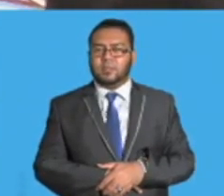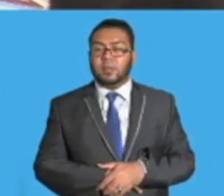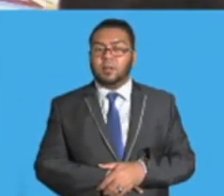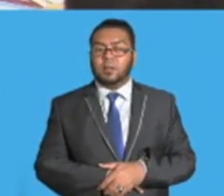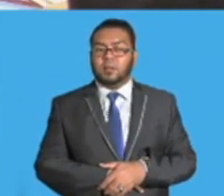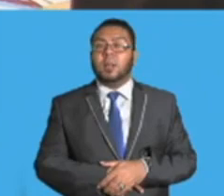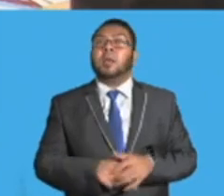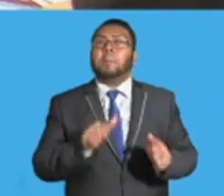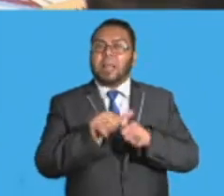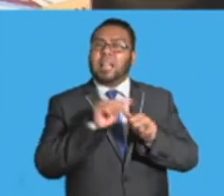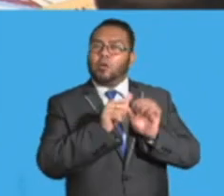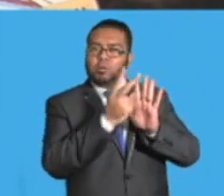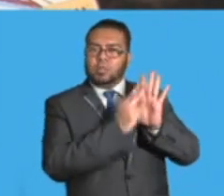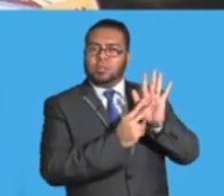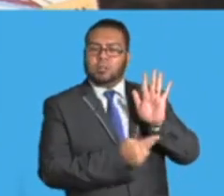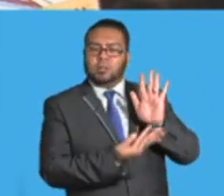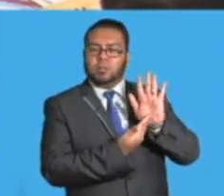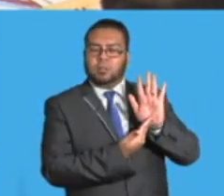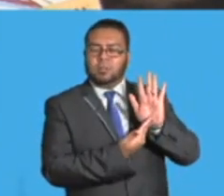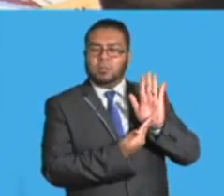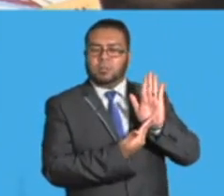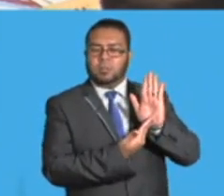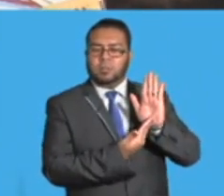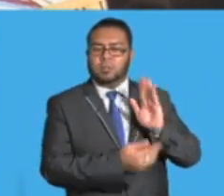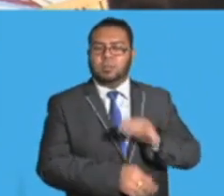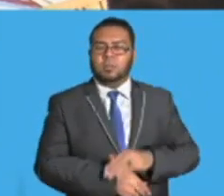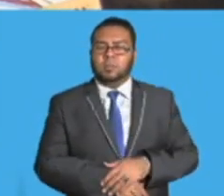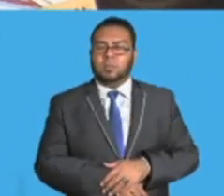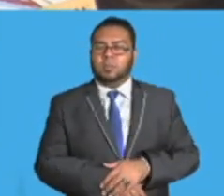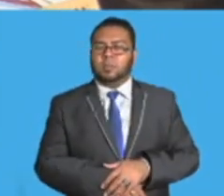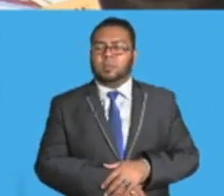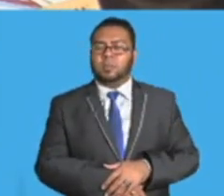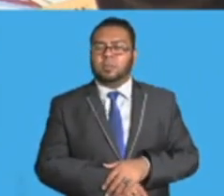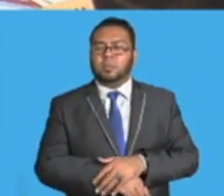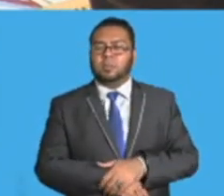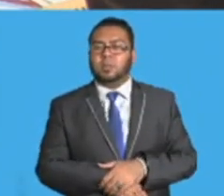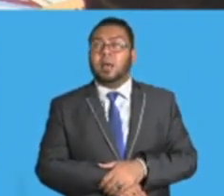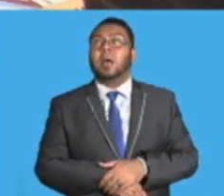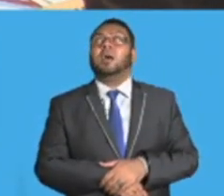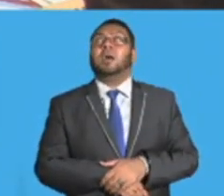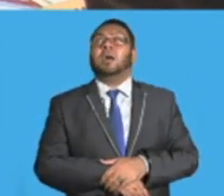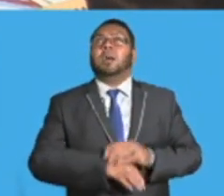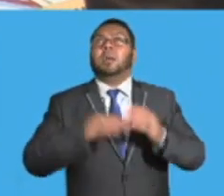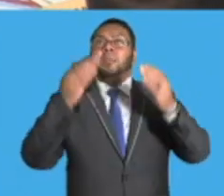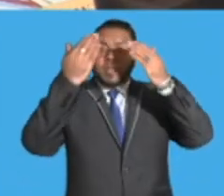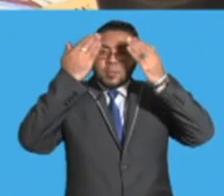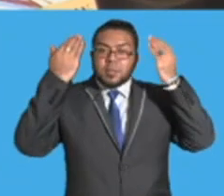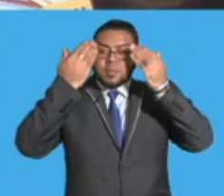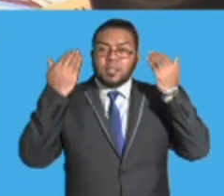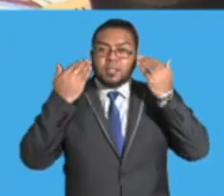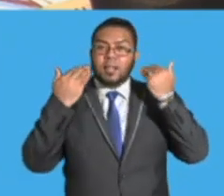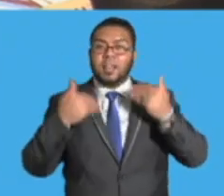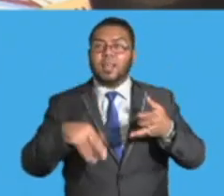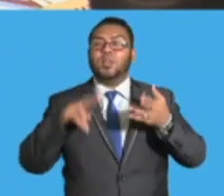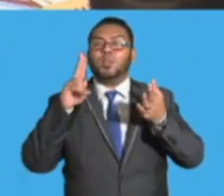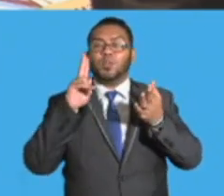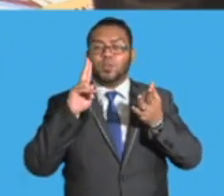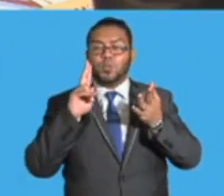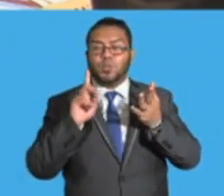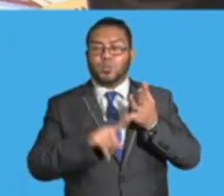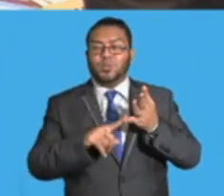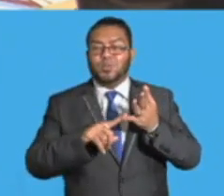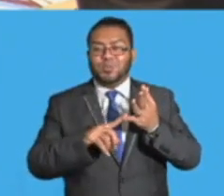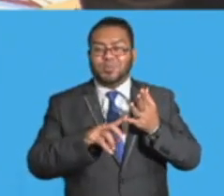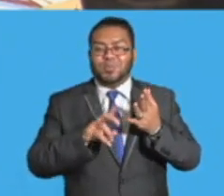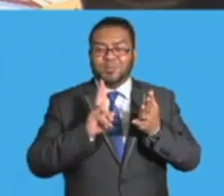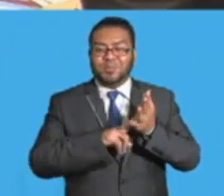You better read. Through the National Development Plan, and Madam Speaker, the NDP, National Development Plan, we have set a